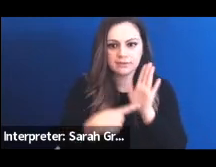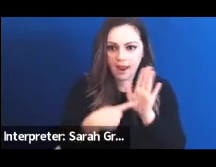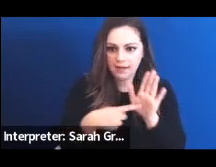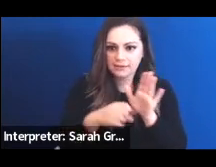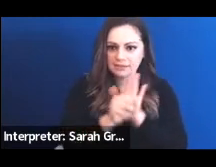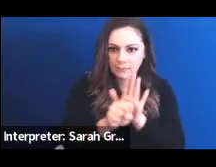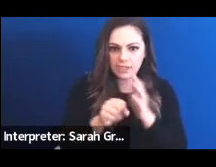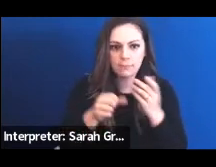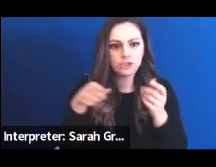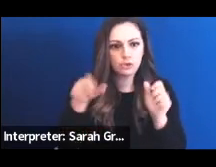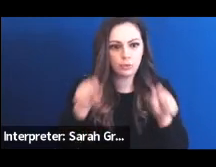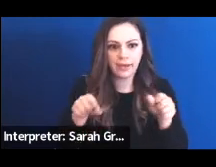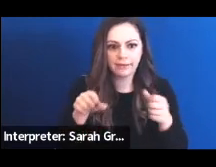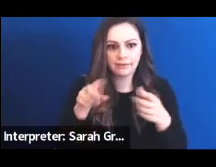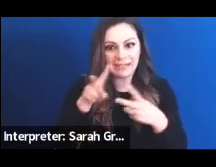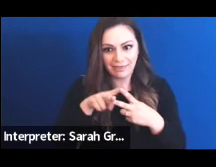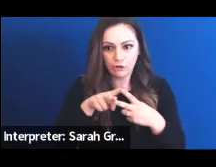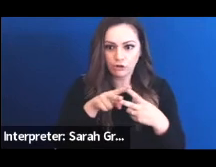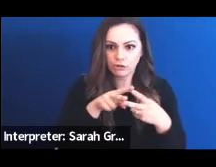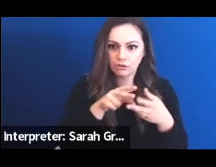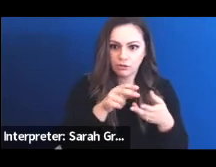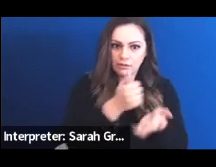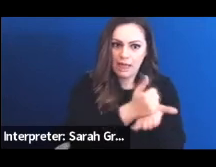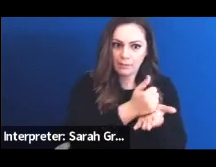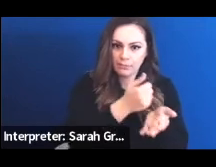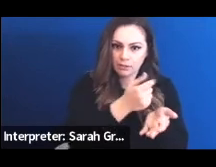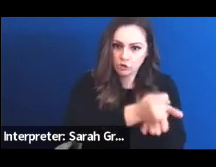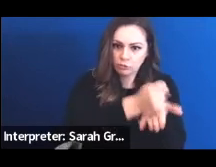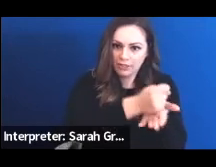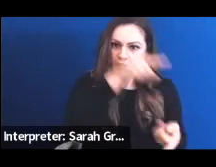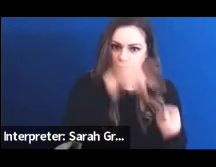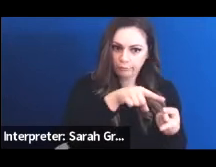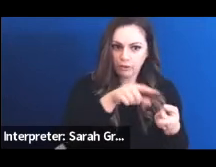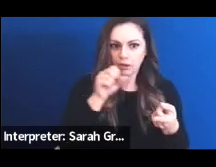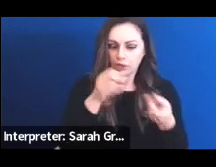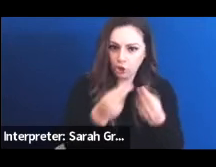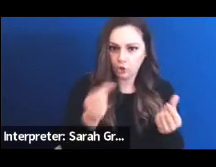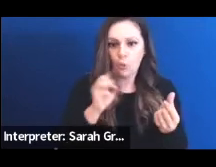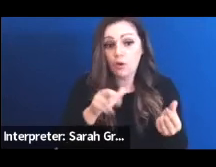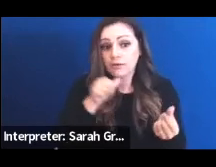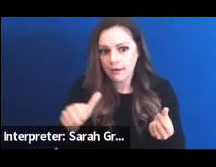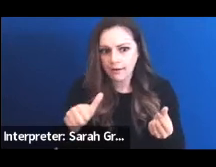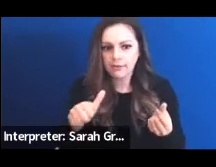not. And they can either be acute or chronic. When we're talking about substance